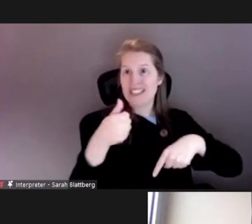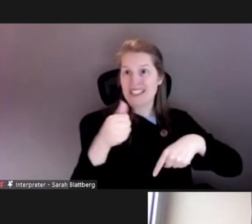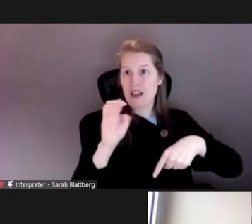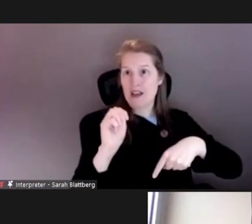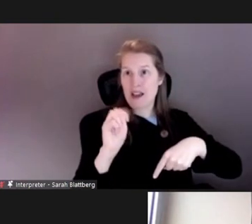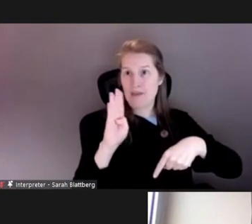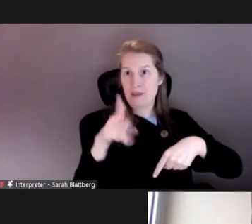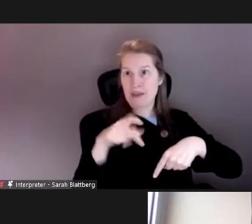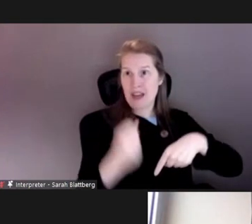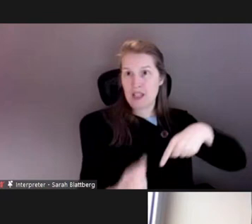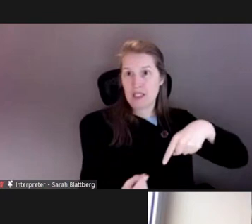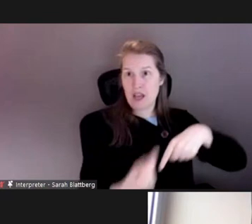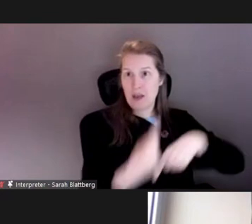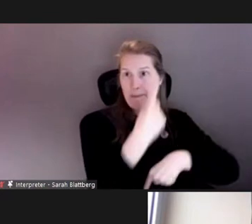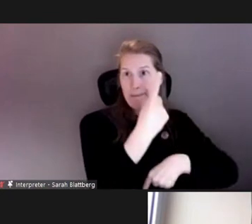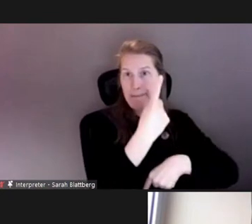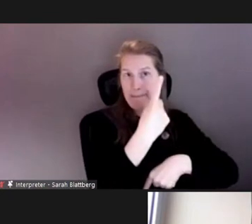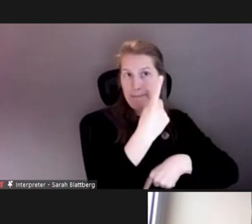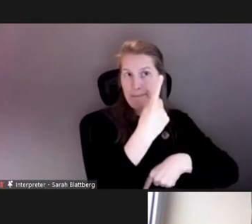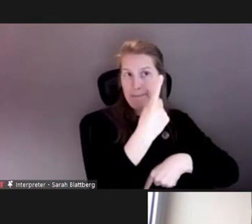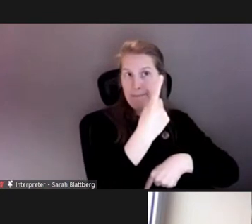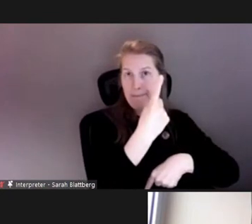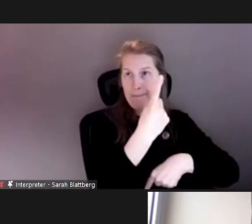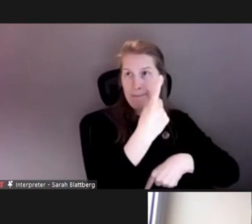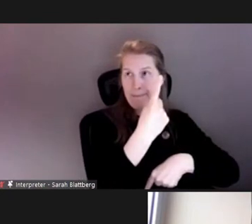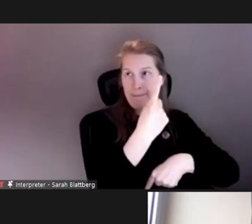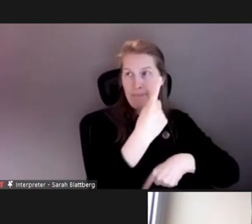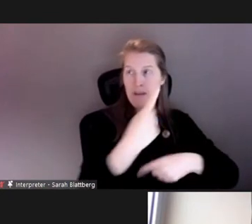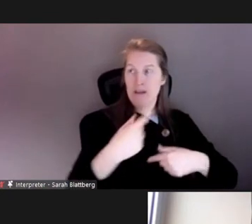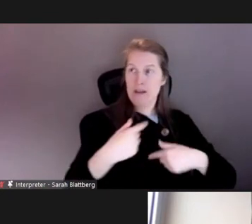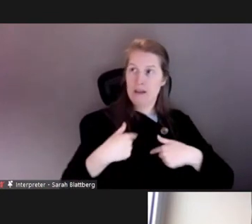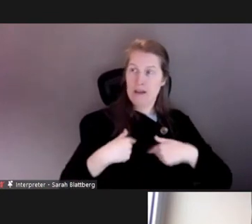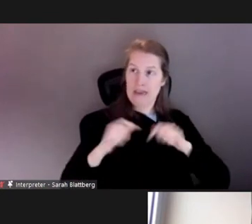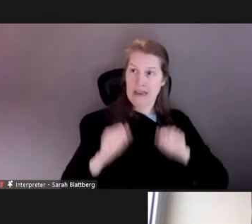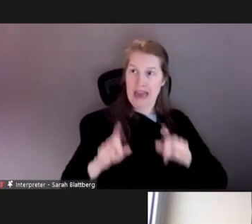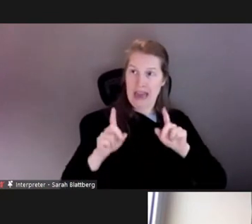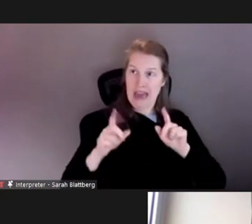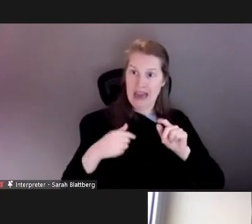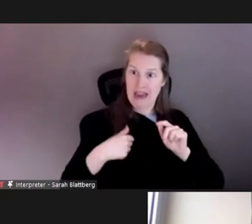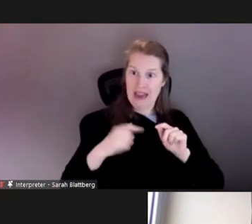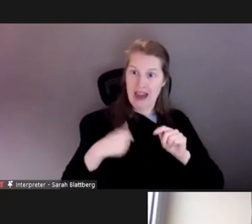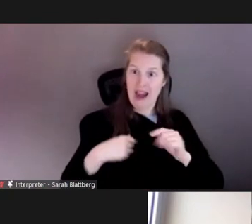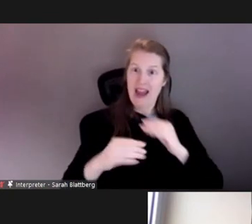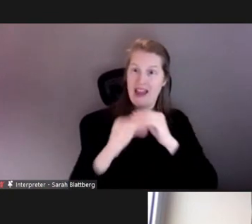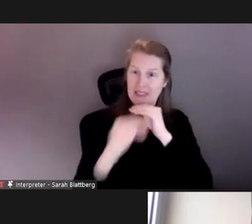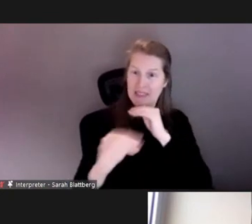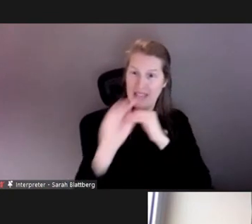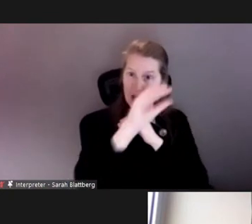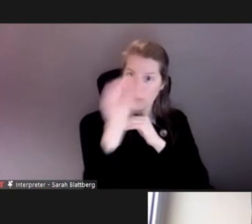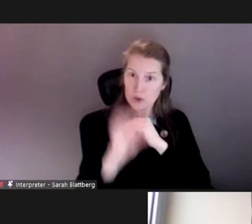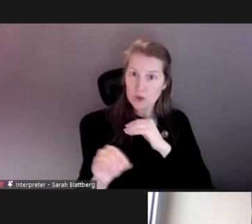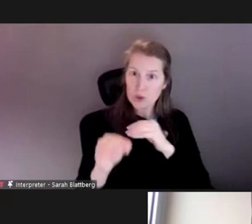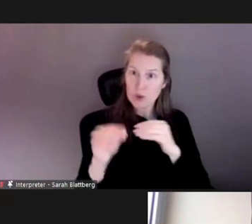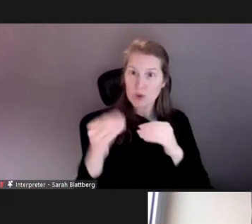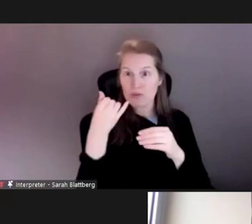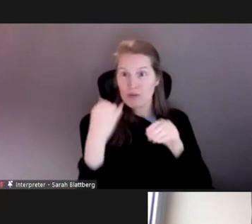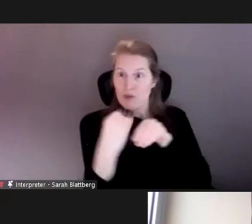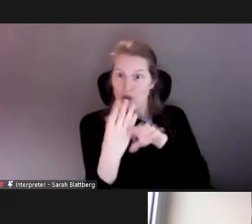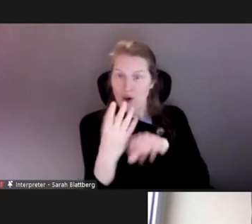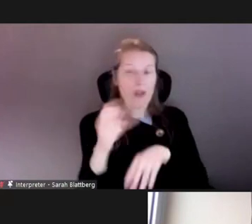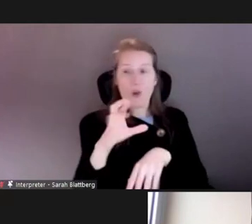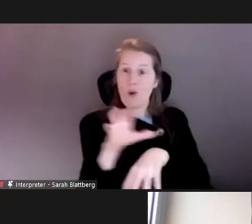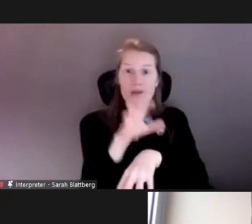Mbps up, what does that mean for my ability to have a stable Zoom connection or a stable telemedicine